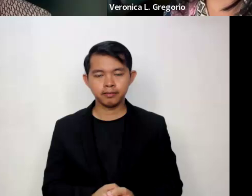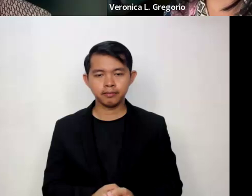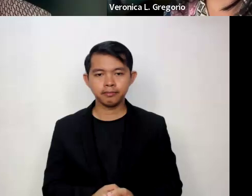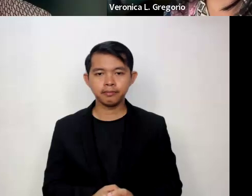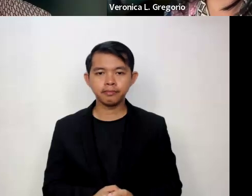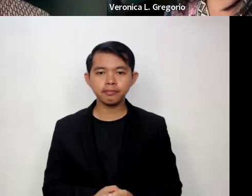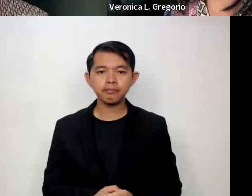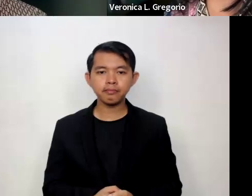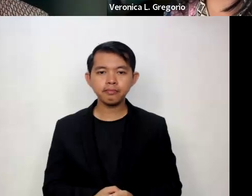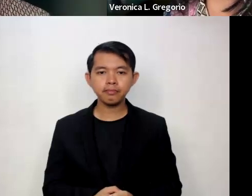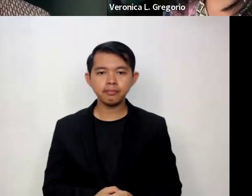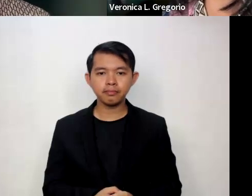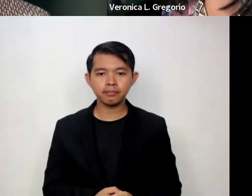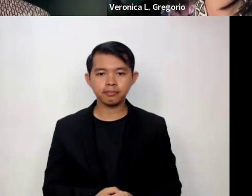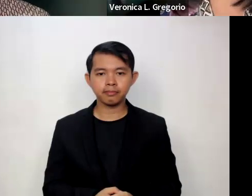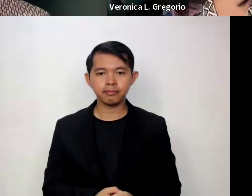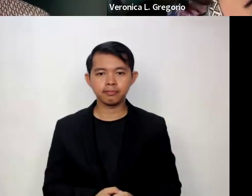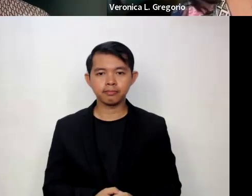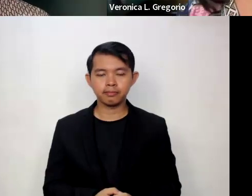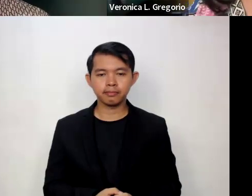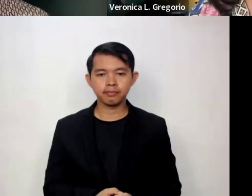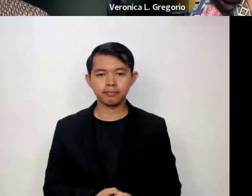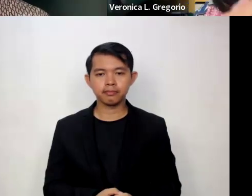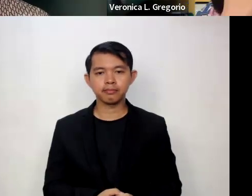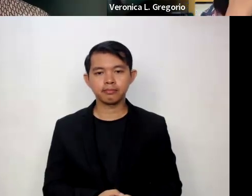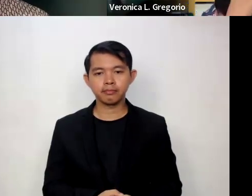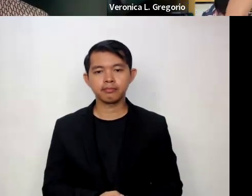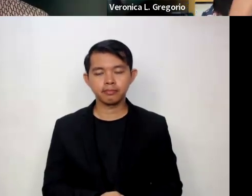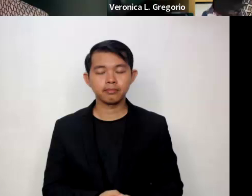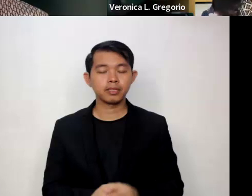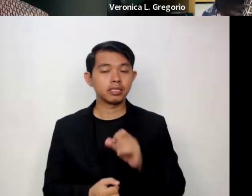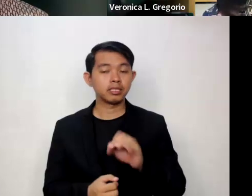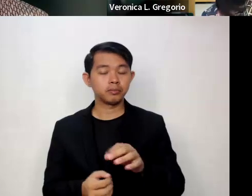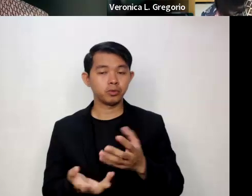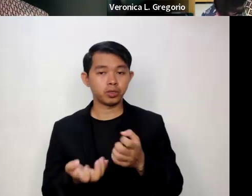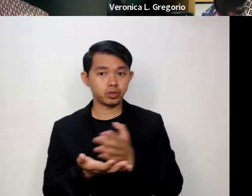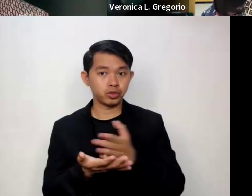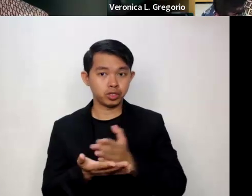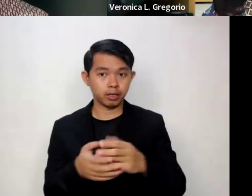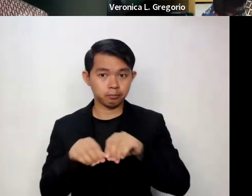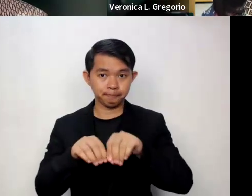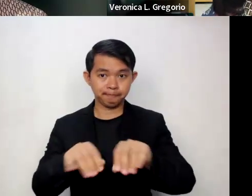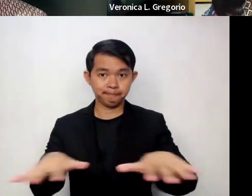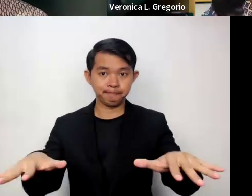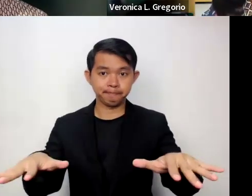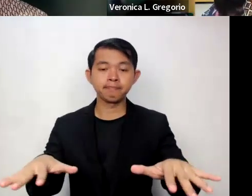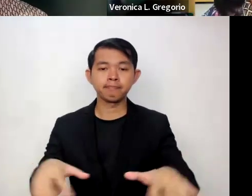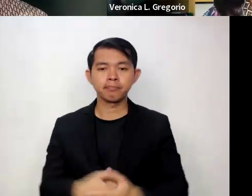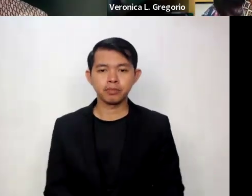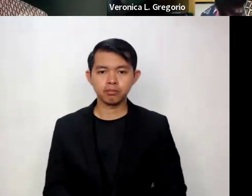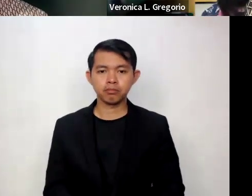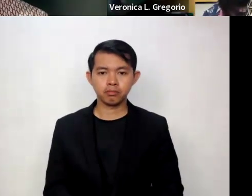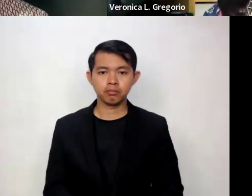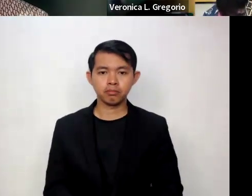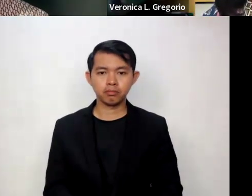question again. Yeah, when you share it and you don't expect na isang share lang